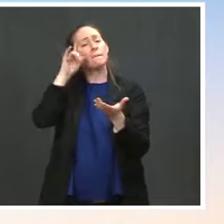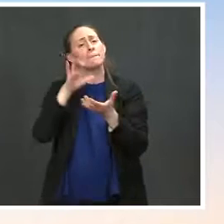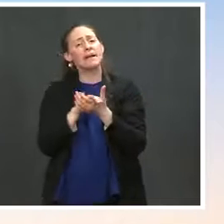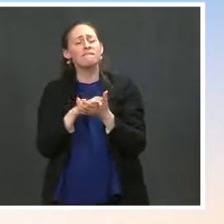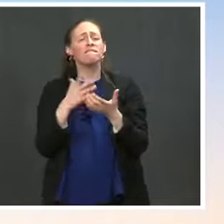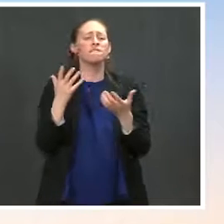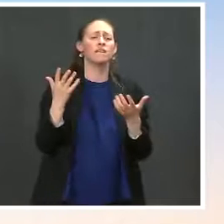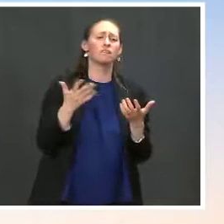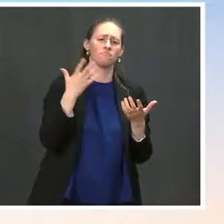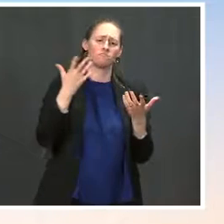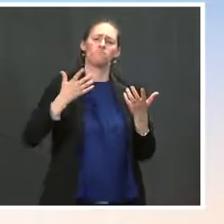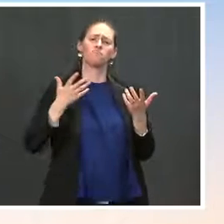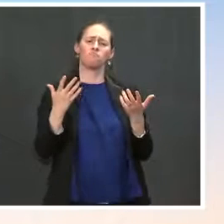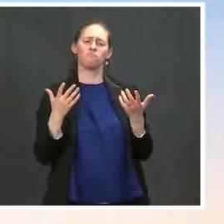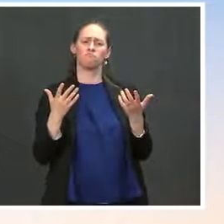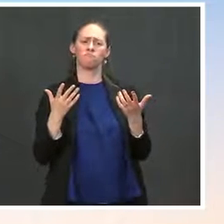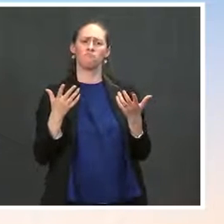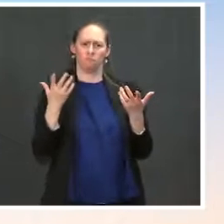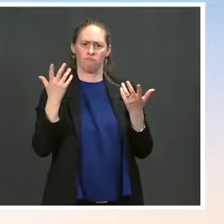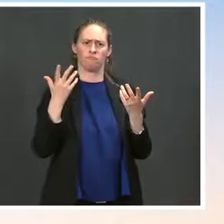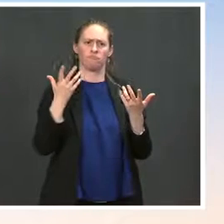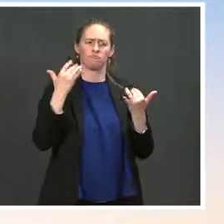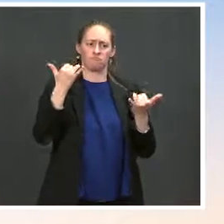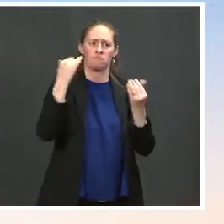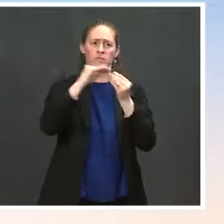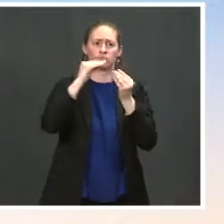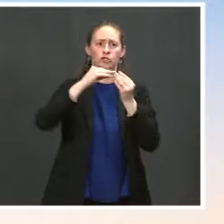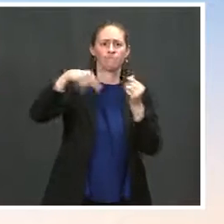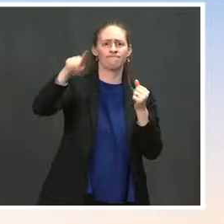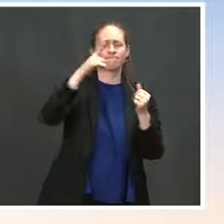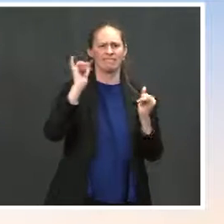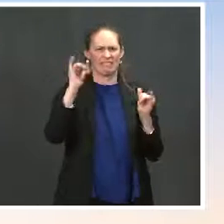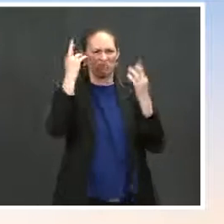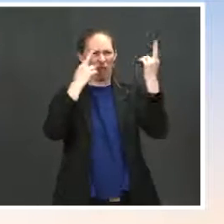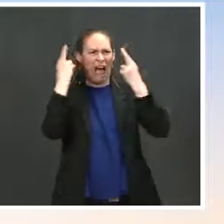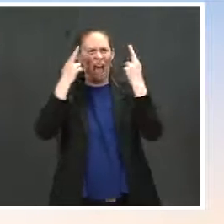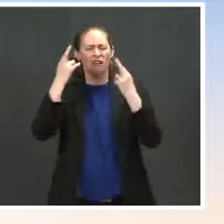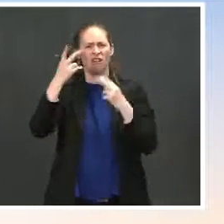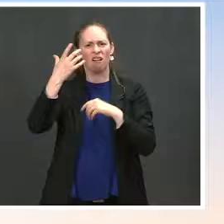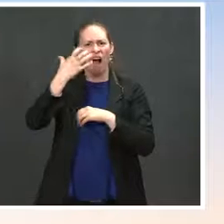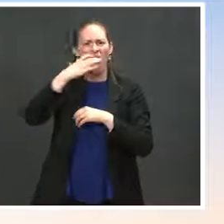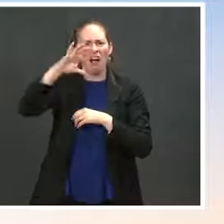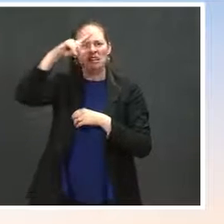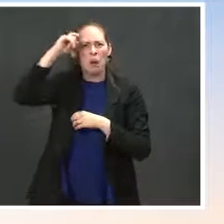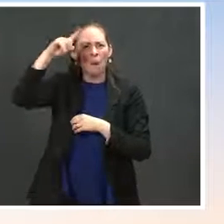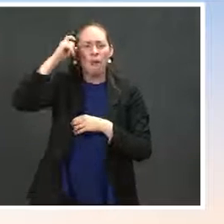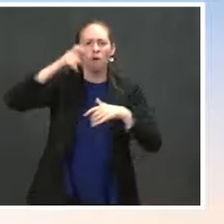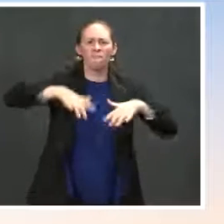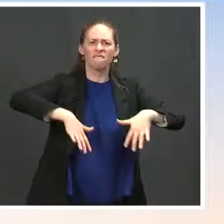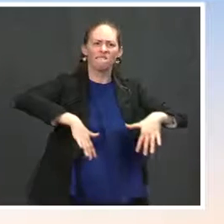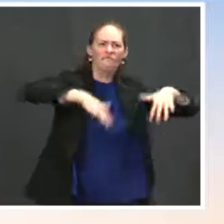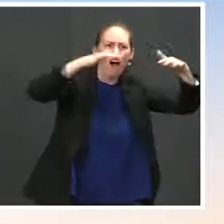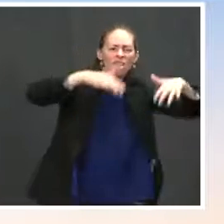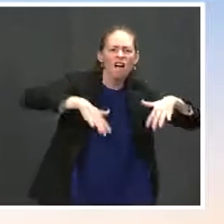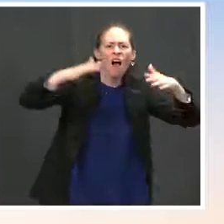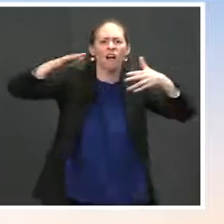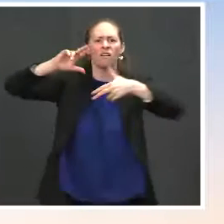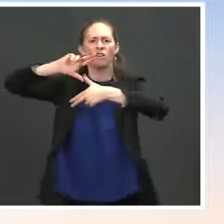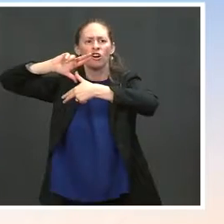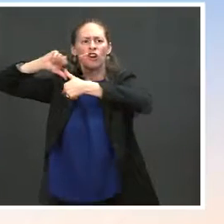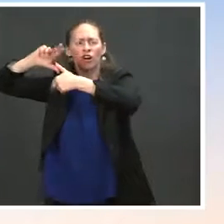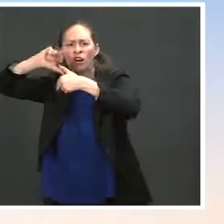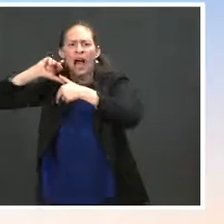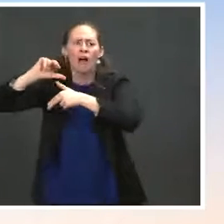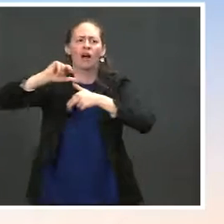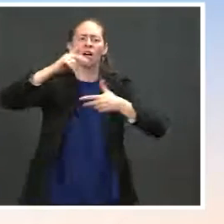more and more convinced by the heat in the summer, by the floods, by the weather, by the intensity of storms, by the rising of sea level, that